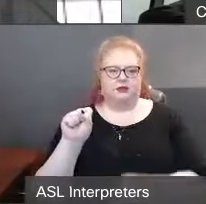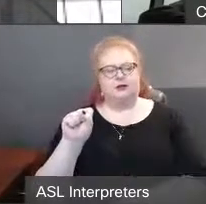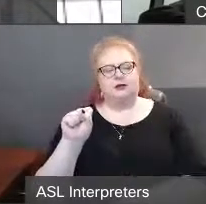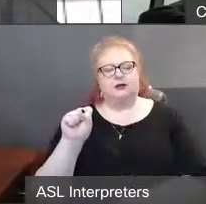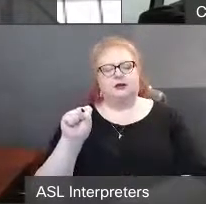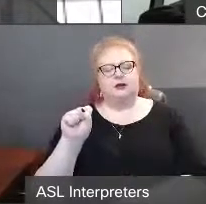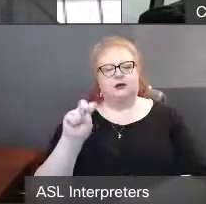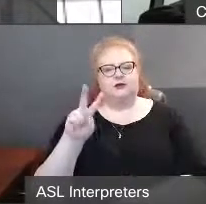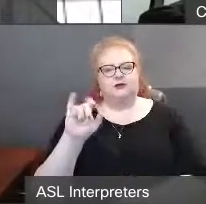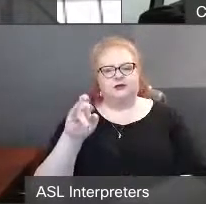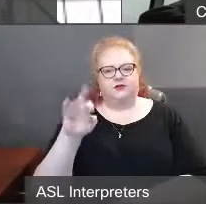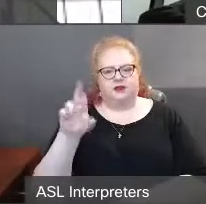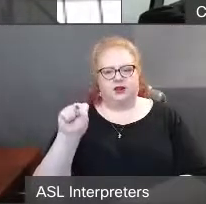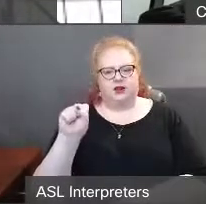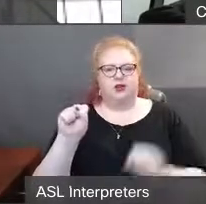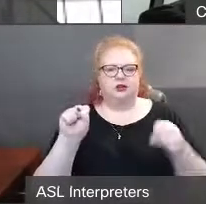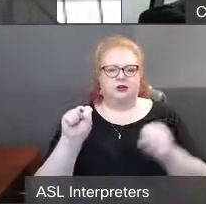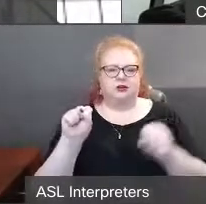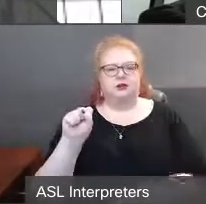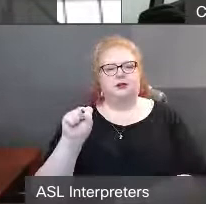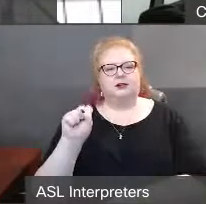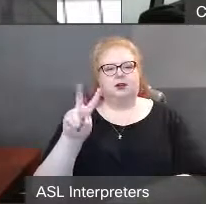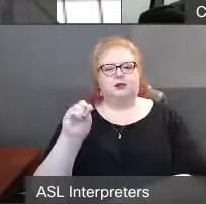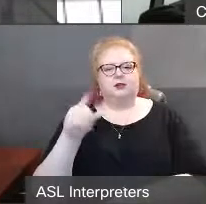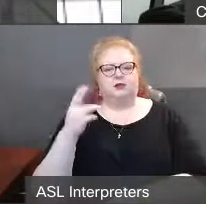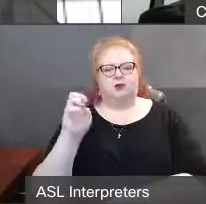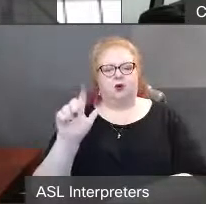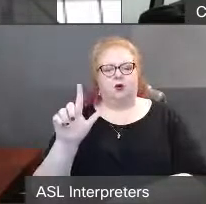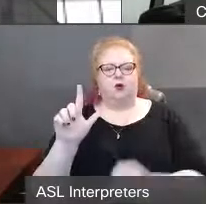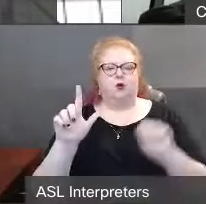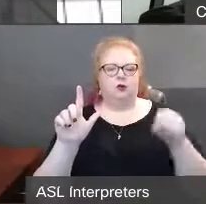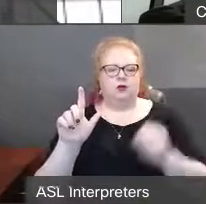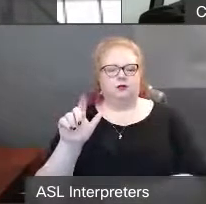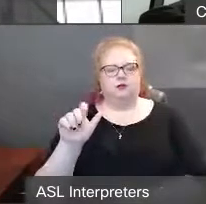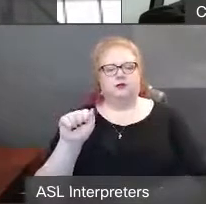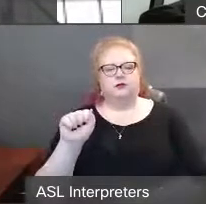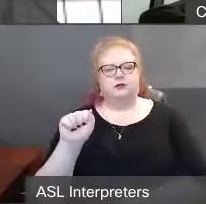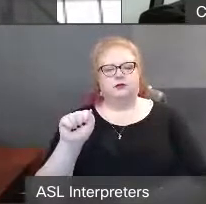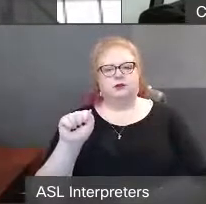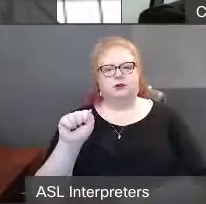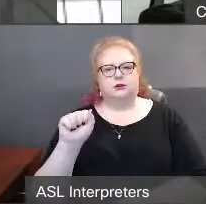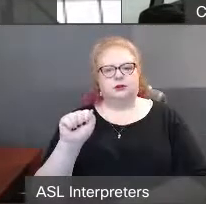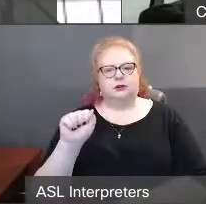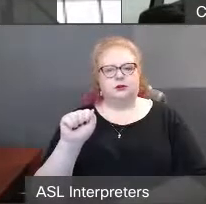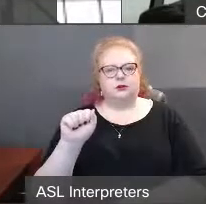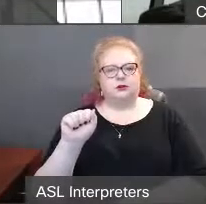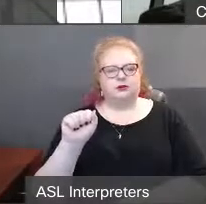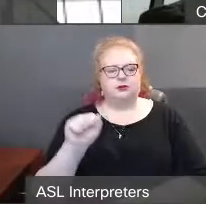Yes. Vickers. Aye. Vogel. Yes.